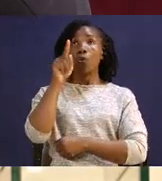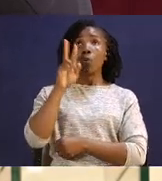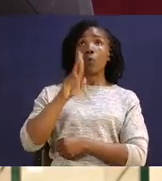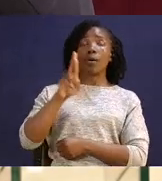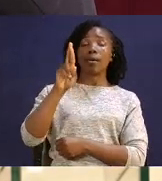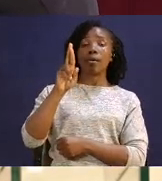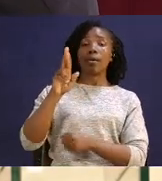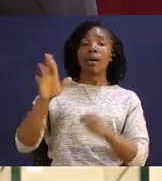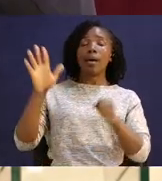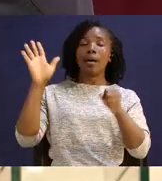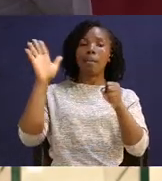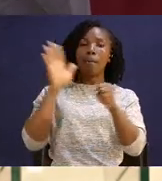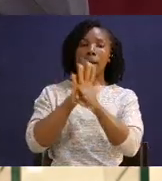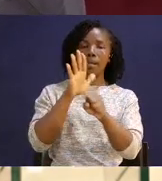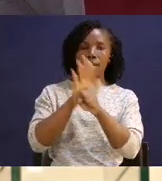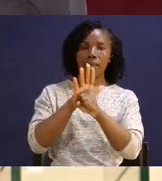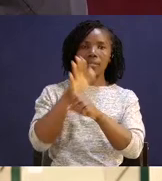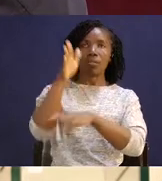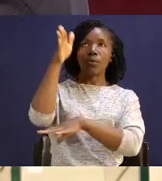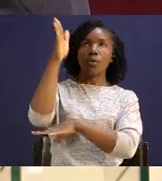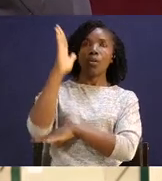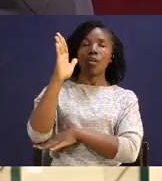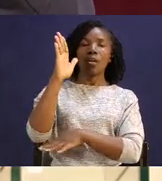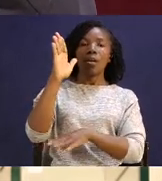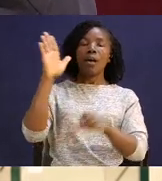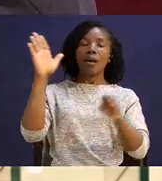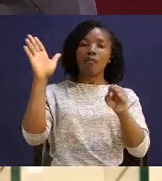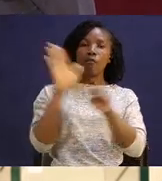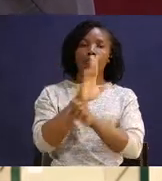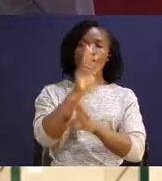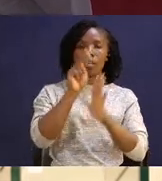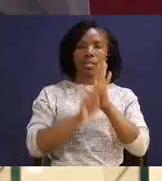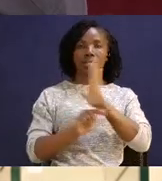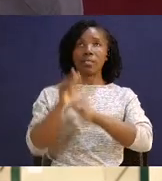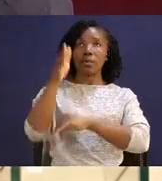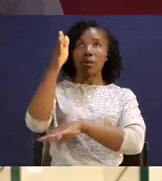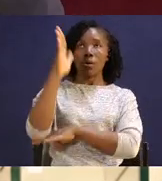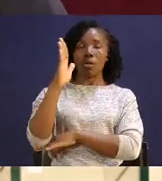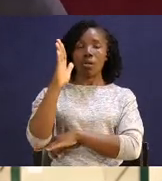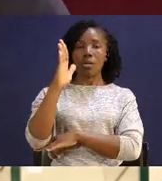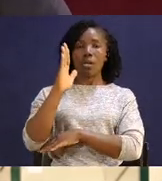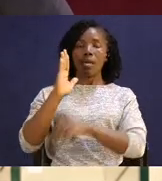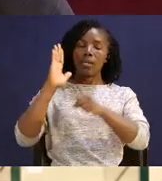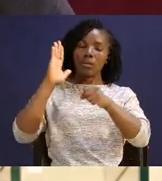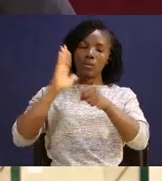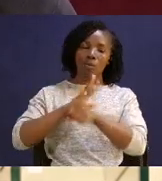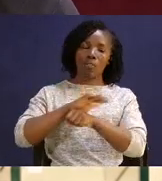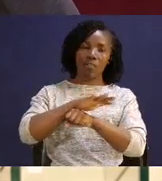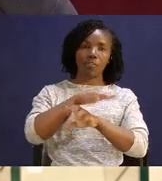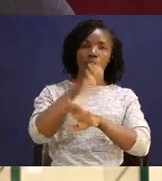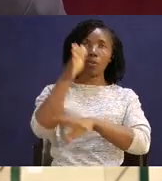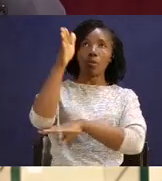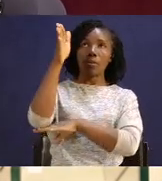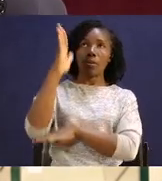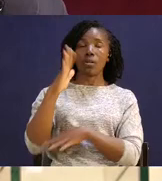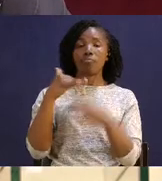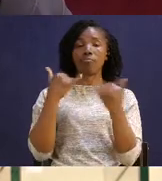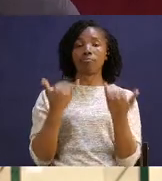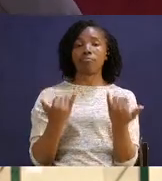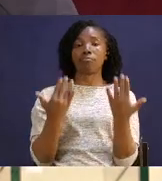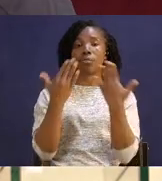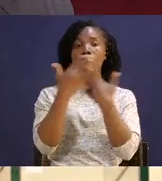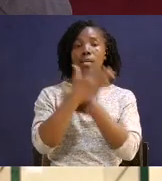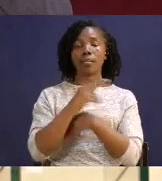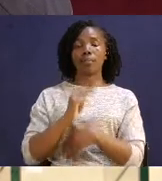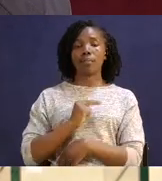abundance, the God of fullness, and the God of overflow. So, tonight,